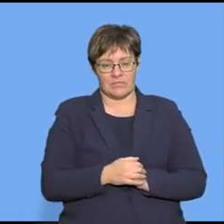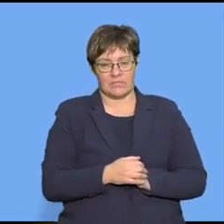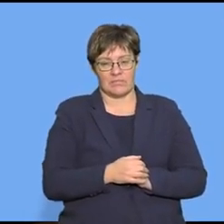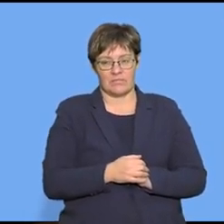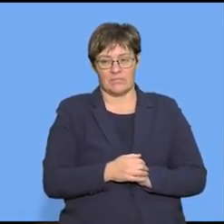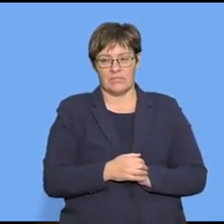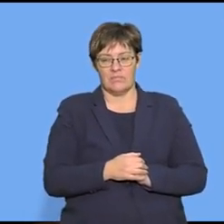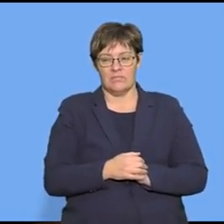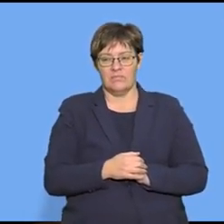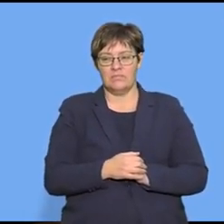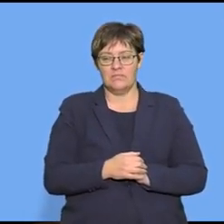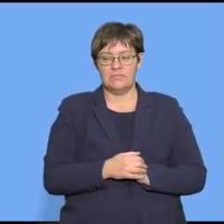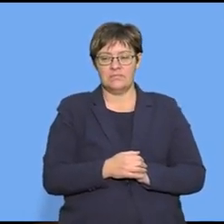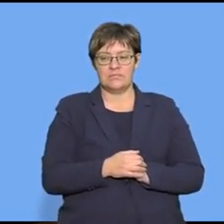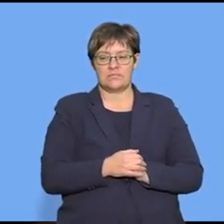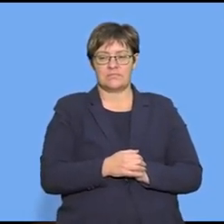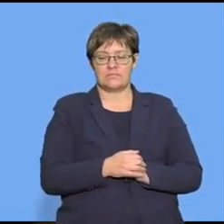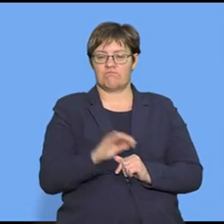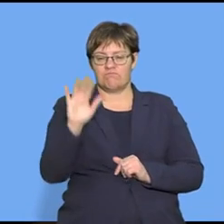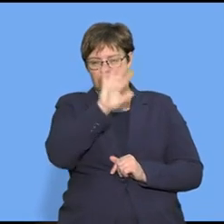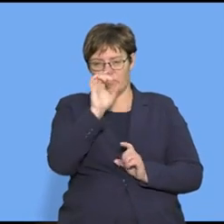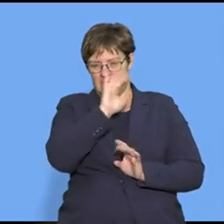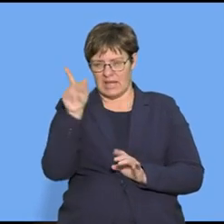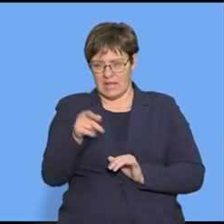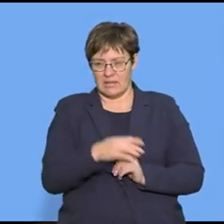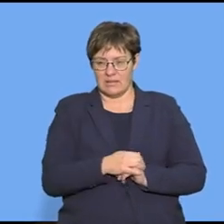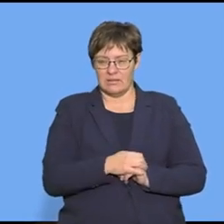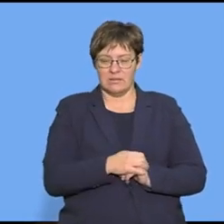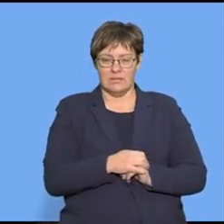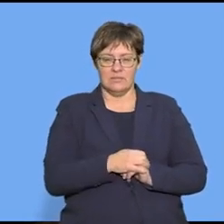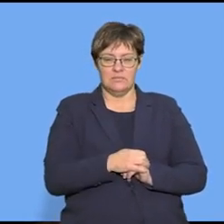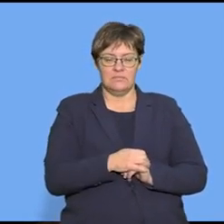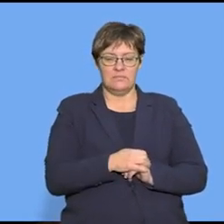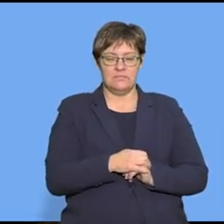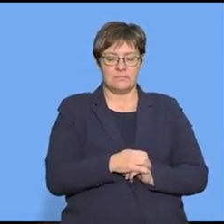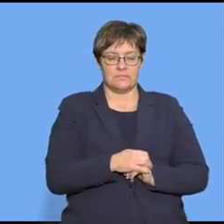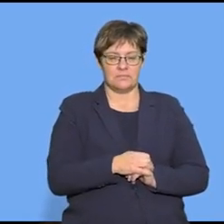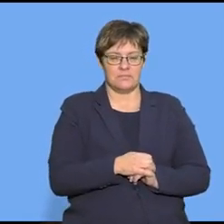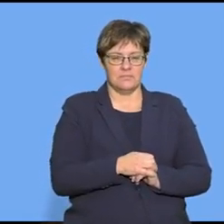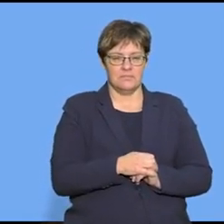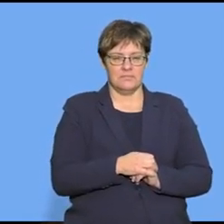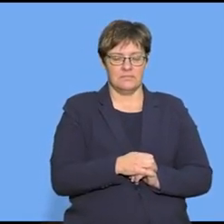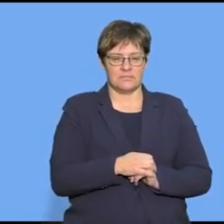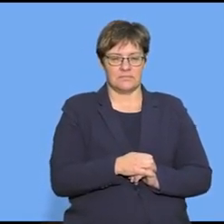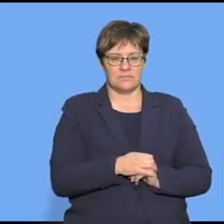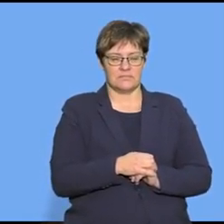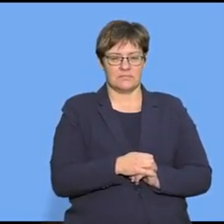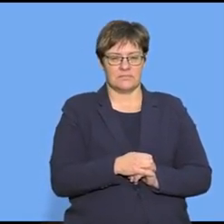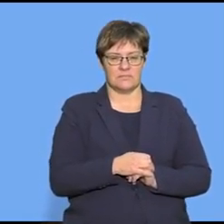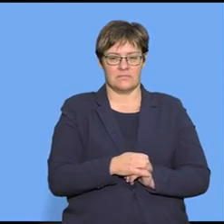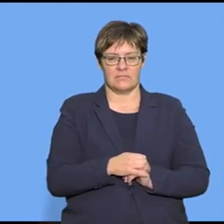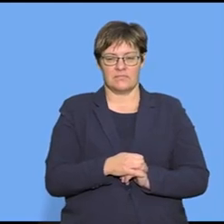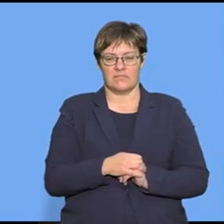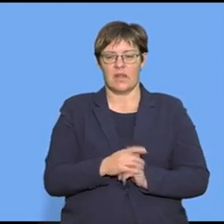me just erase this so you can see exactly what I'm talking about, right? So I'm just doing